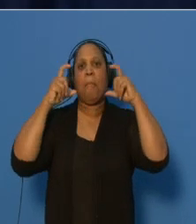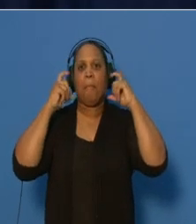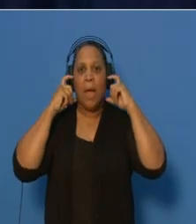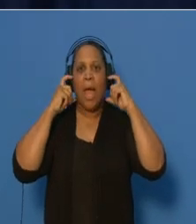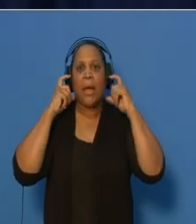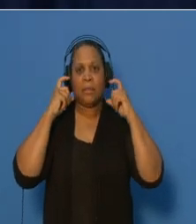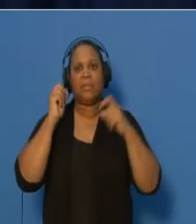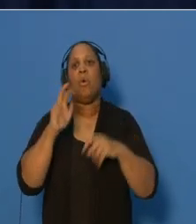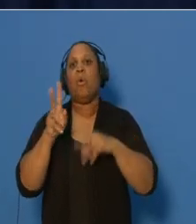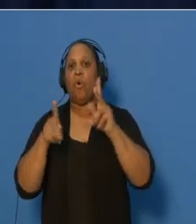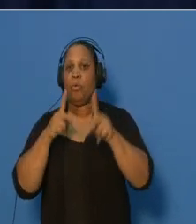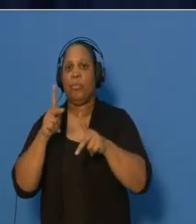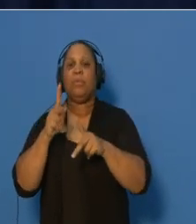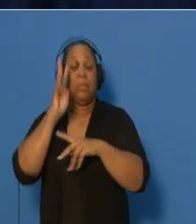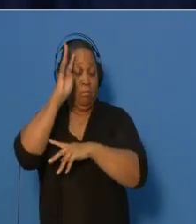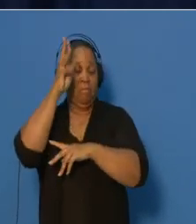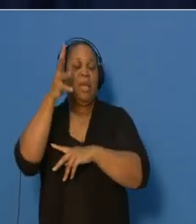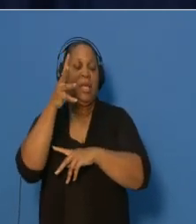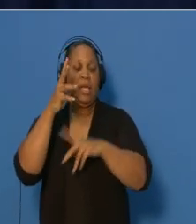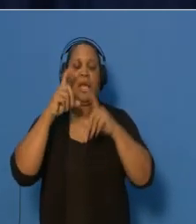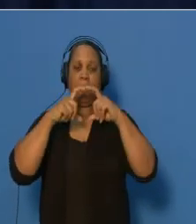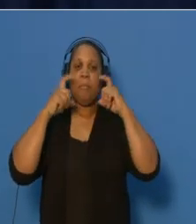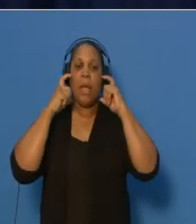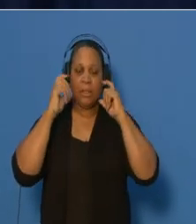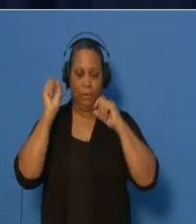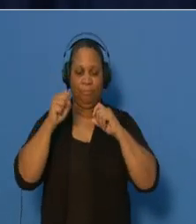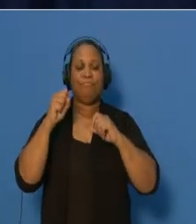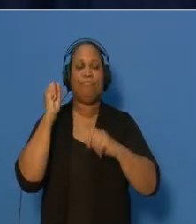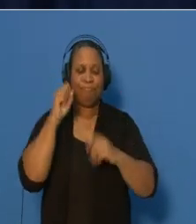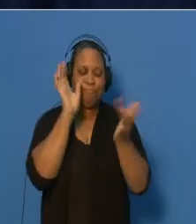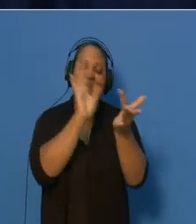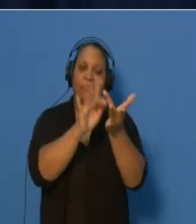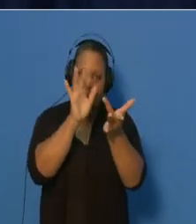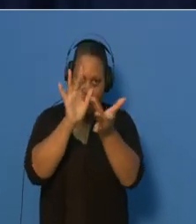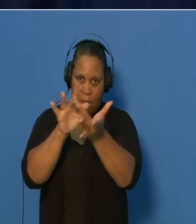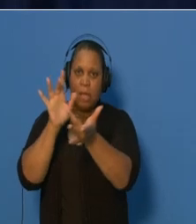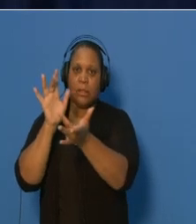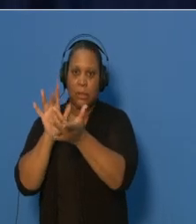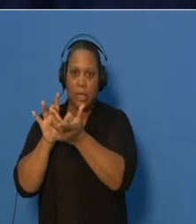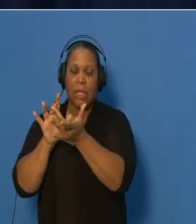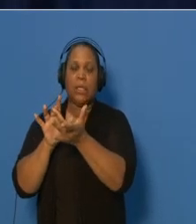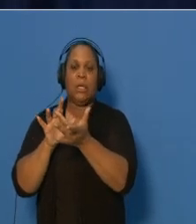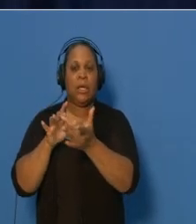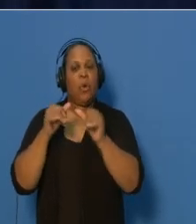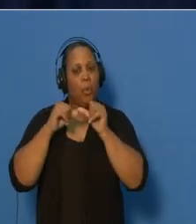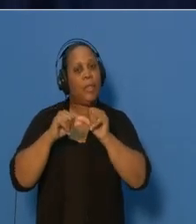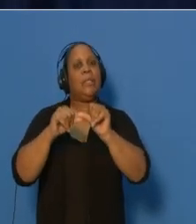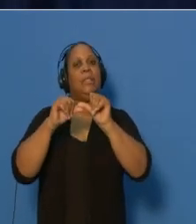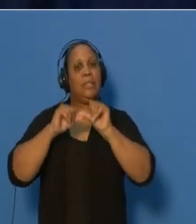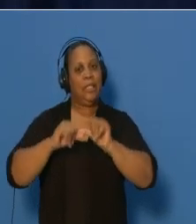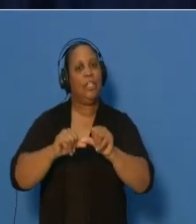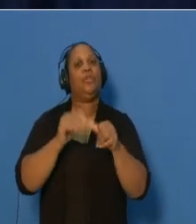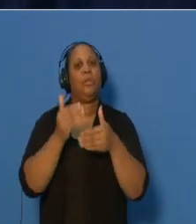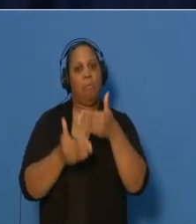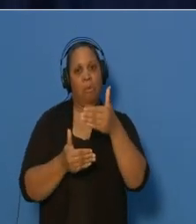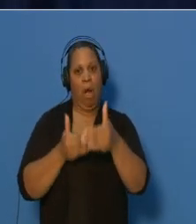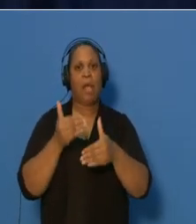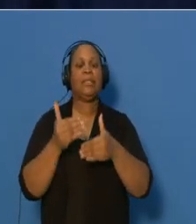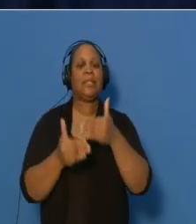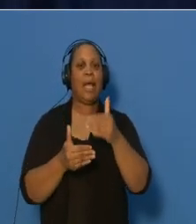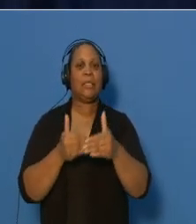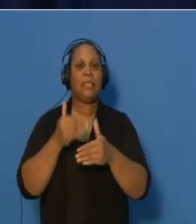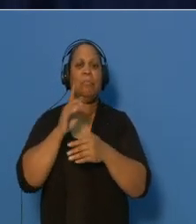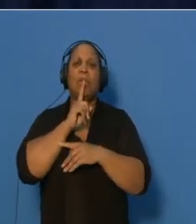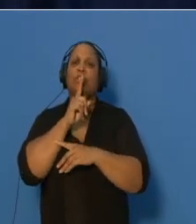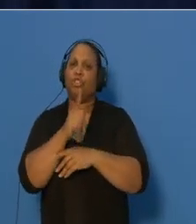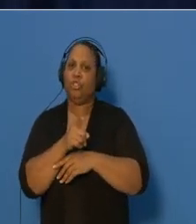are more persons who are making masks. They are welcome to get in contact, and we are continuing that particular process of making sure